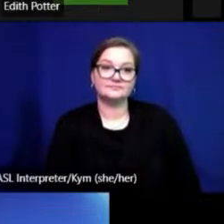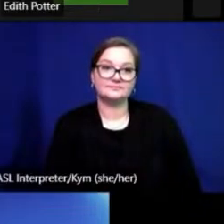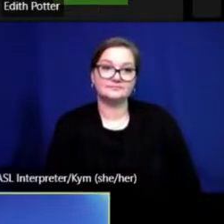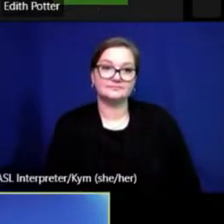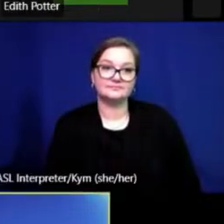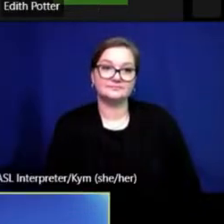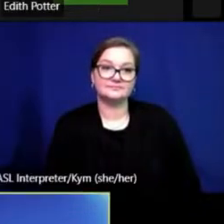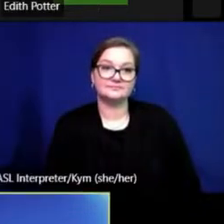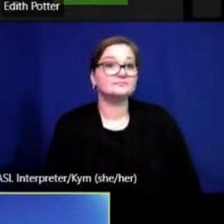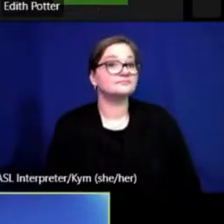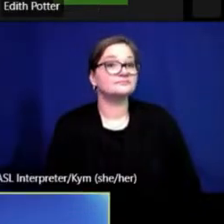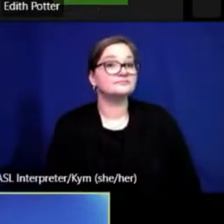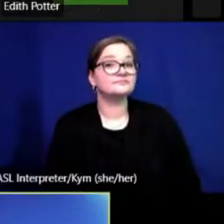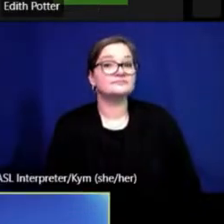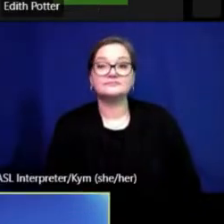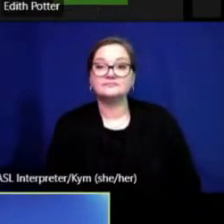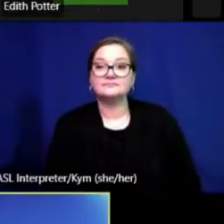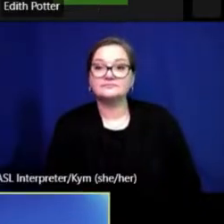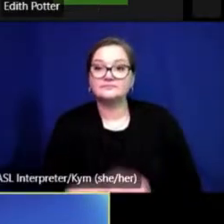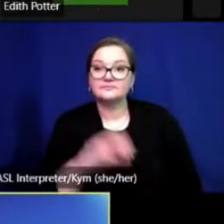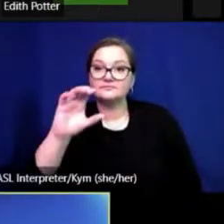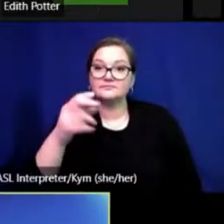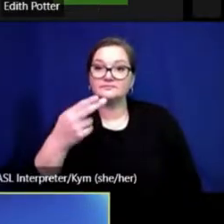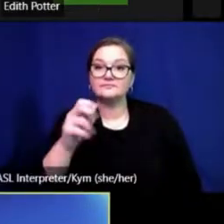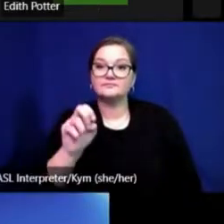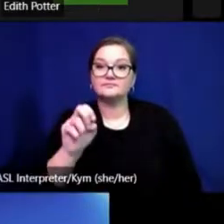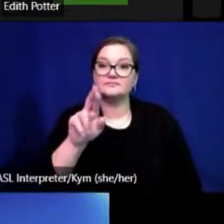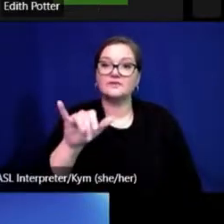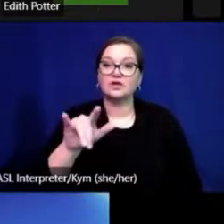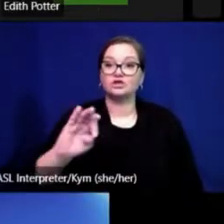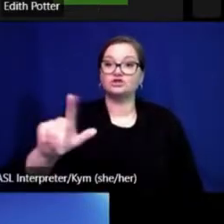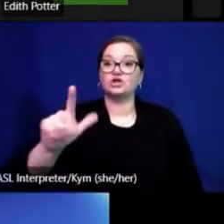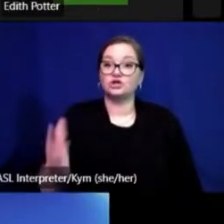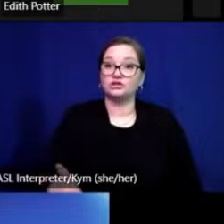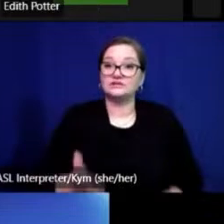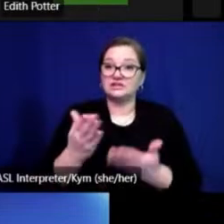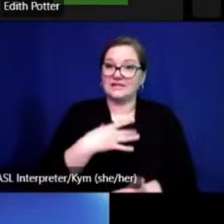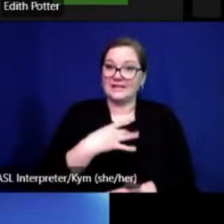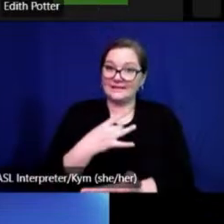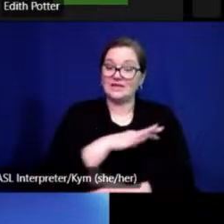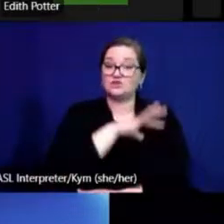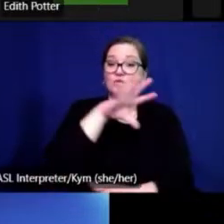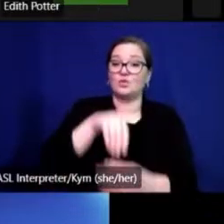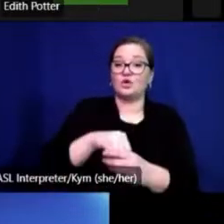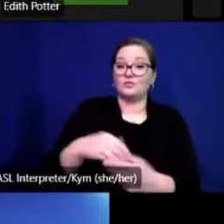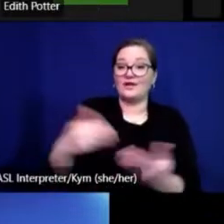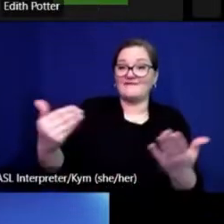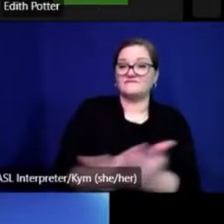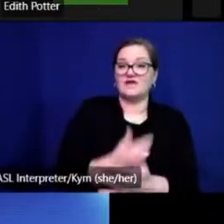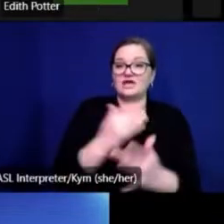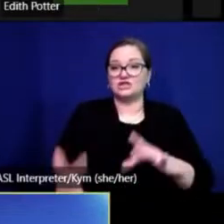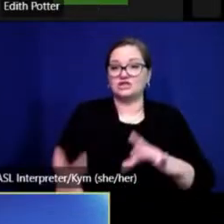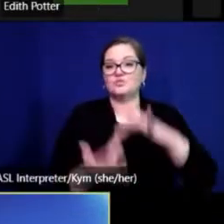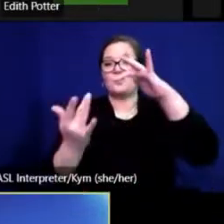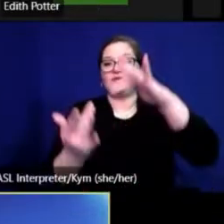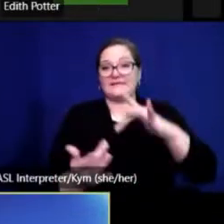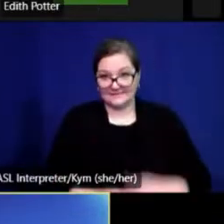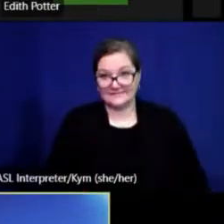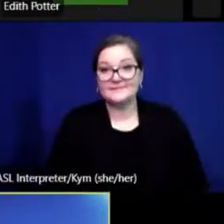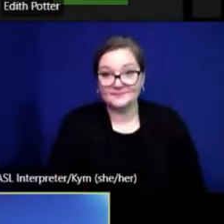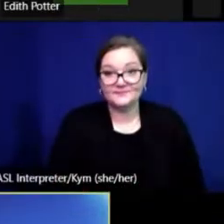I love Cheryl's suggestion, by the way, on incorporating fresh smoothies.